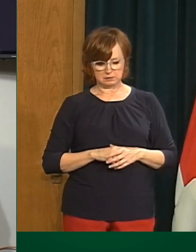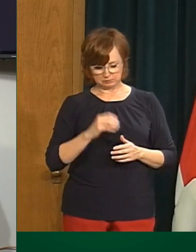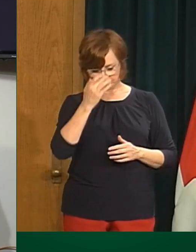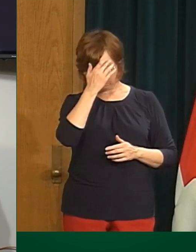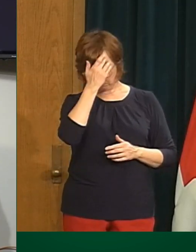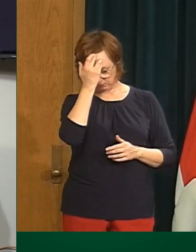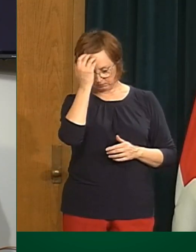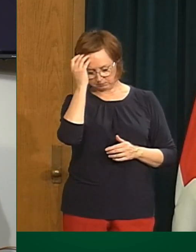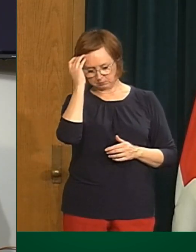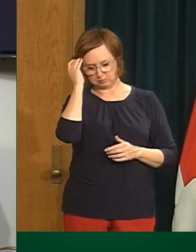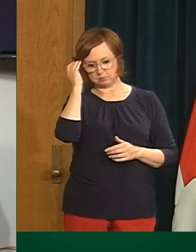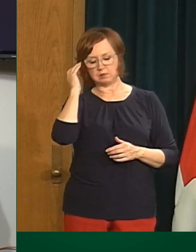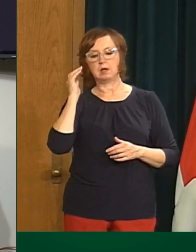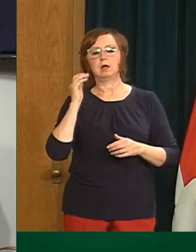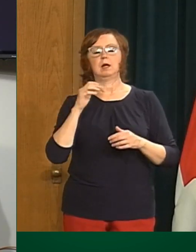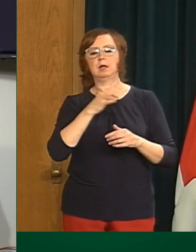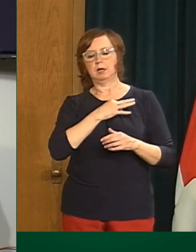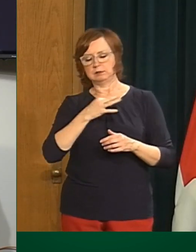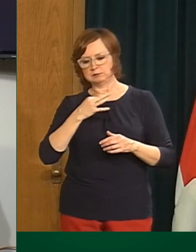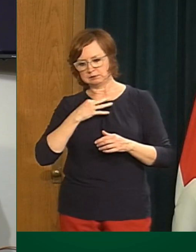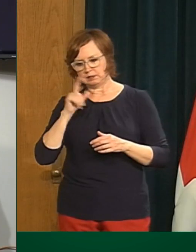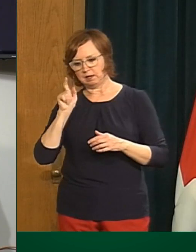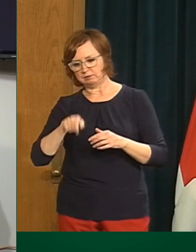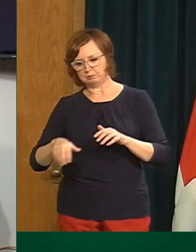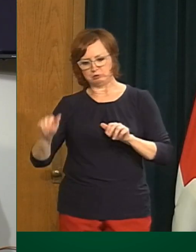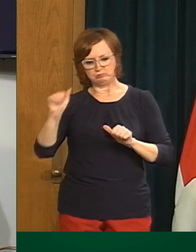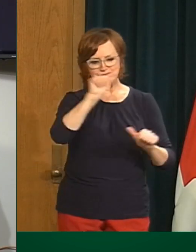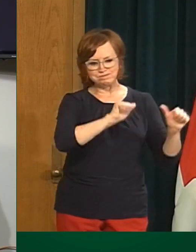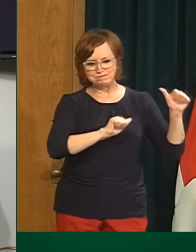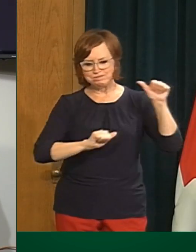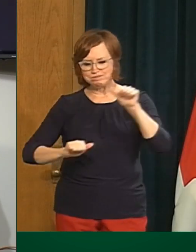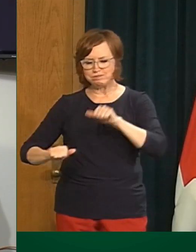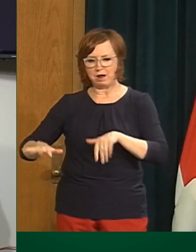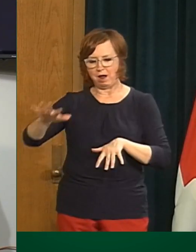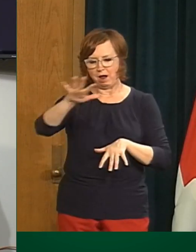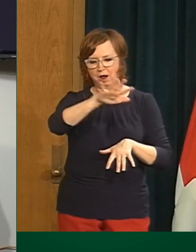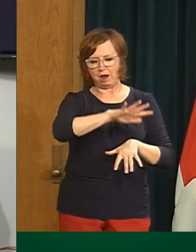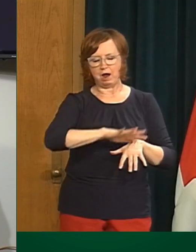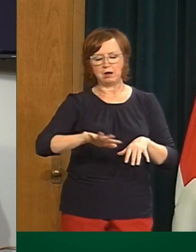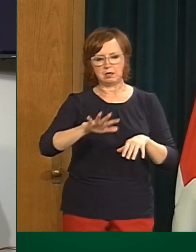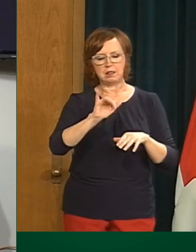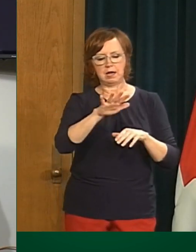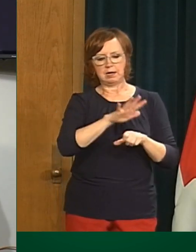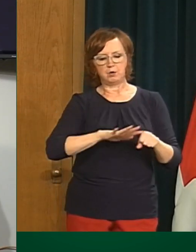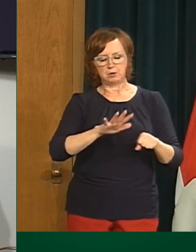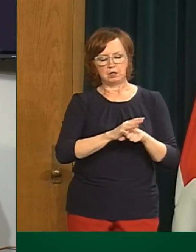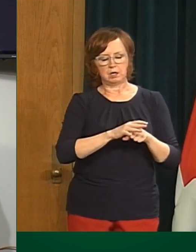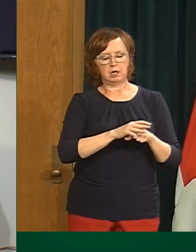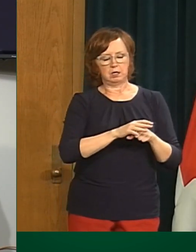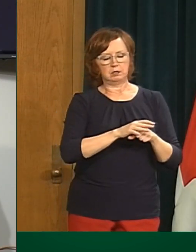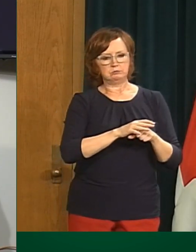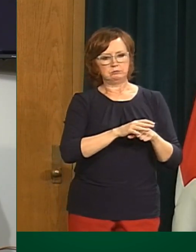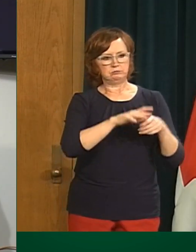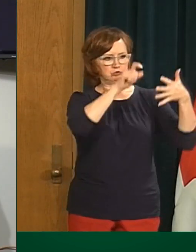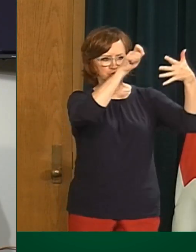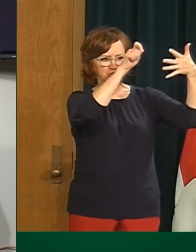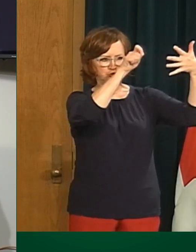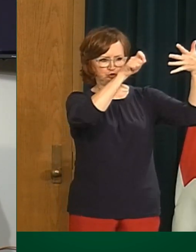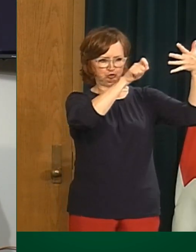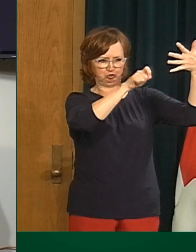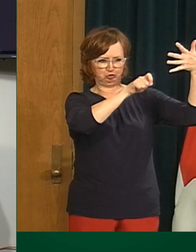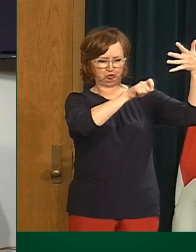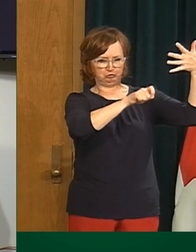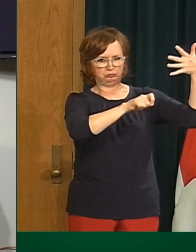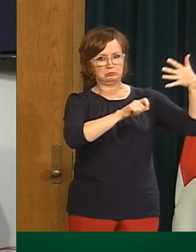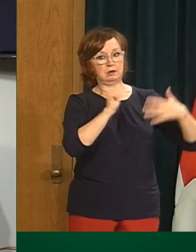and environmental cleaning debriefing every day. So I think we are having a lot of enhanced